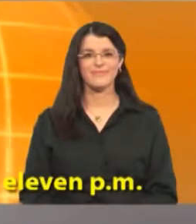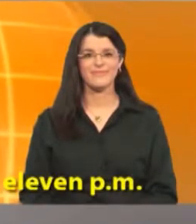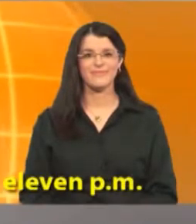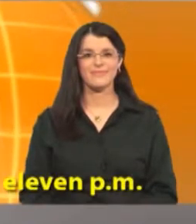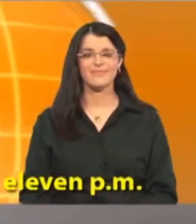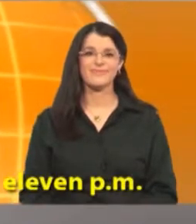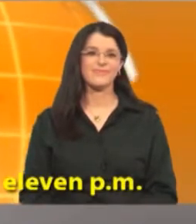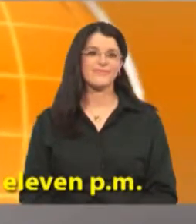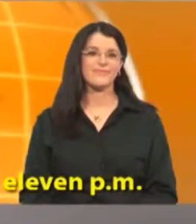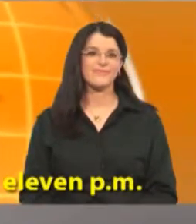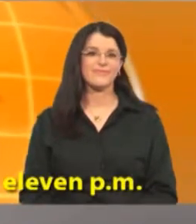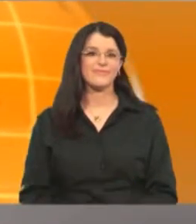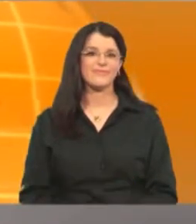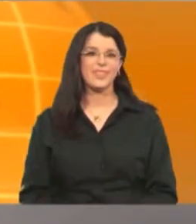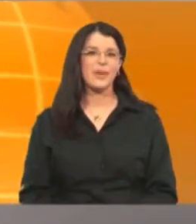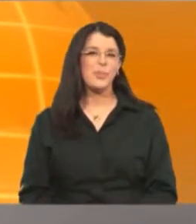11 heures du soir.